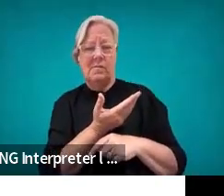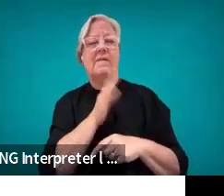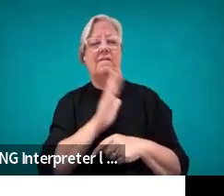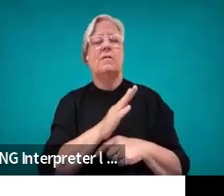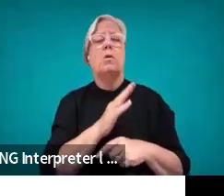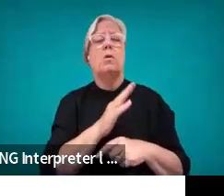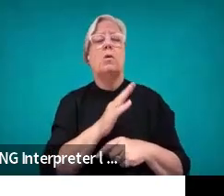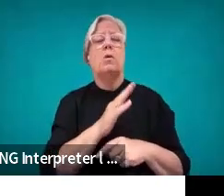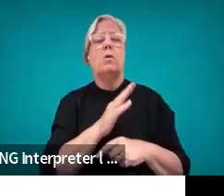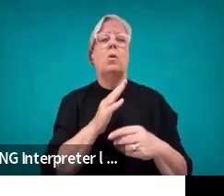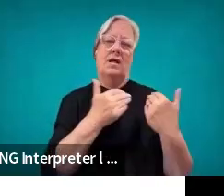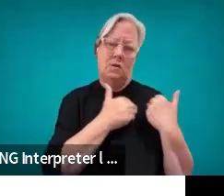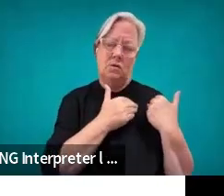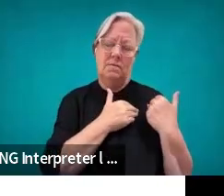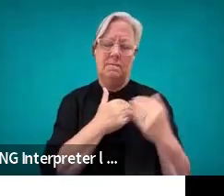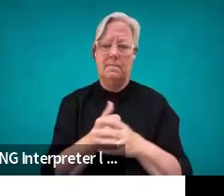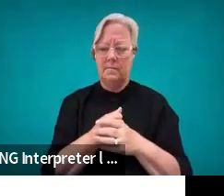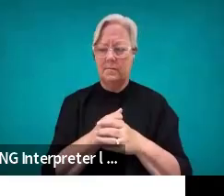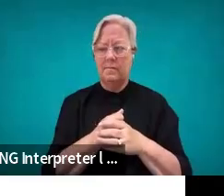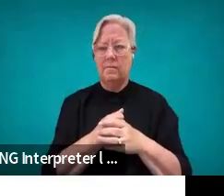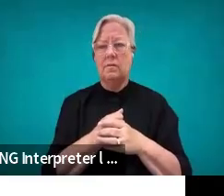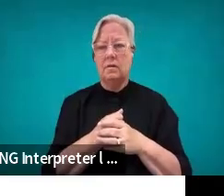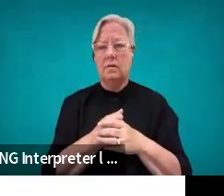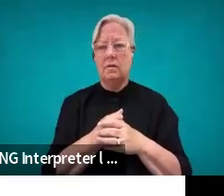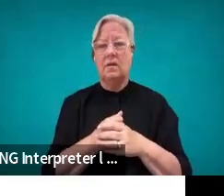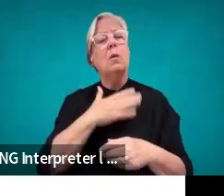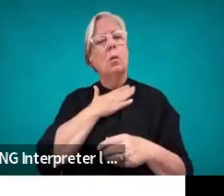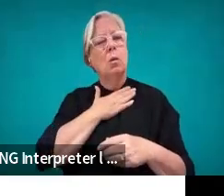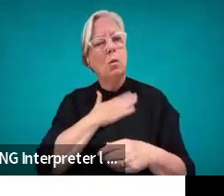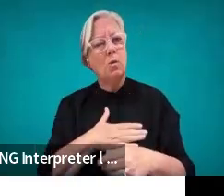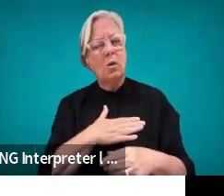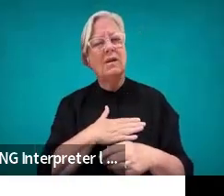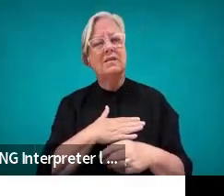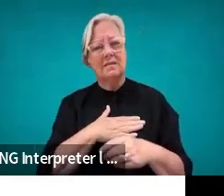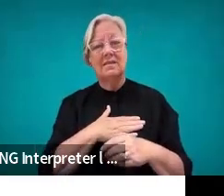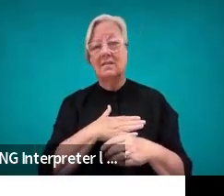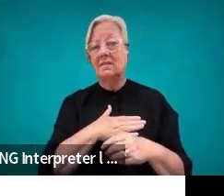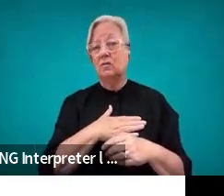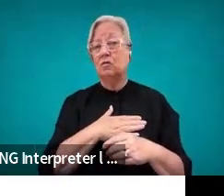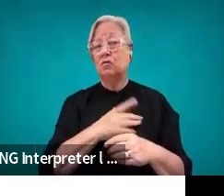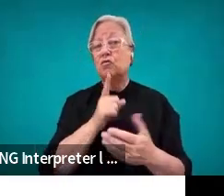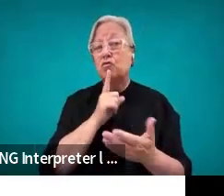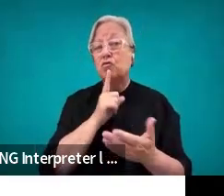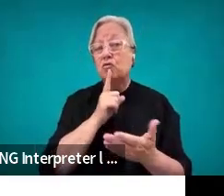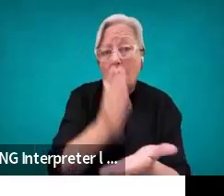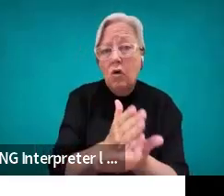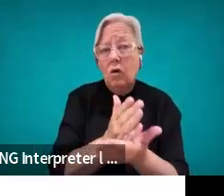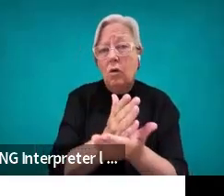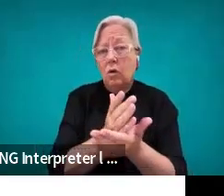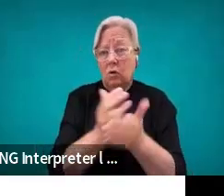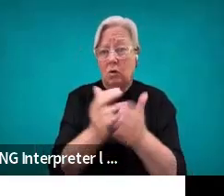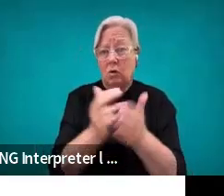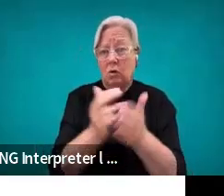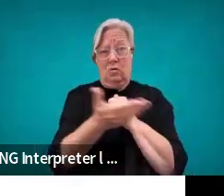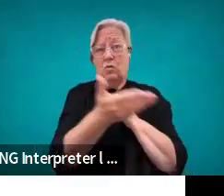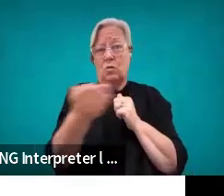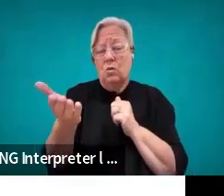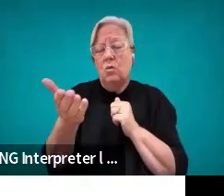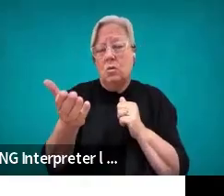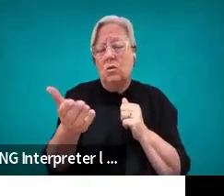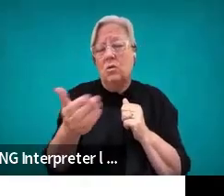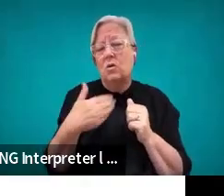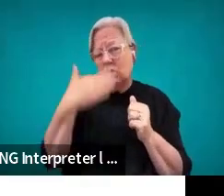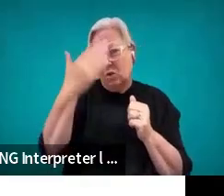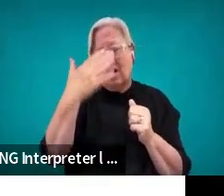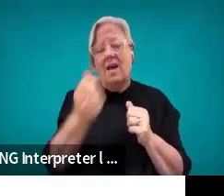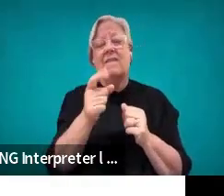accountability. One thing I do want to be completely honest with all of you, though, is I know that we use co-design and